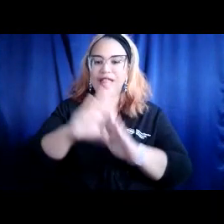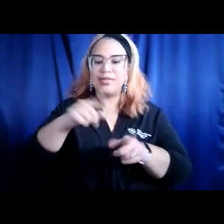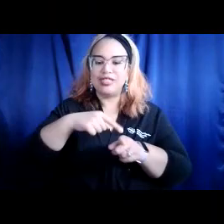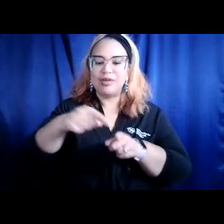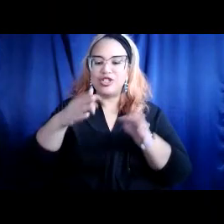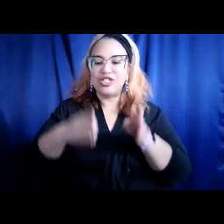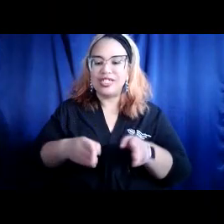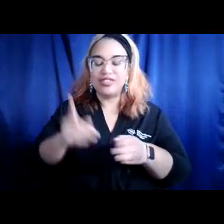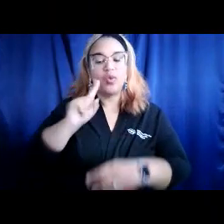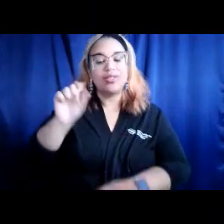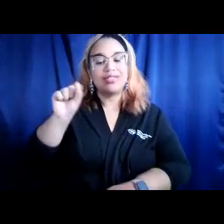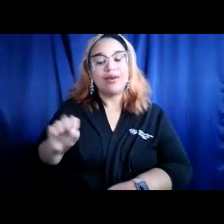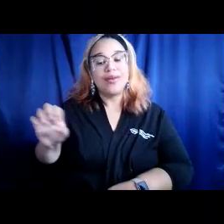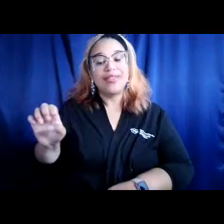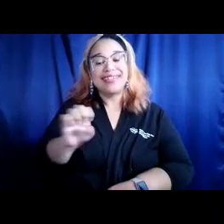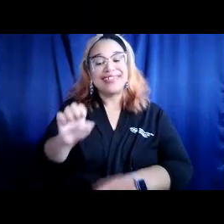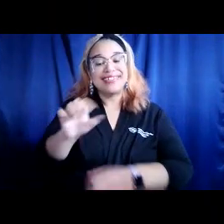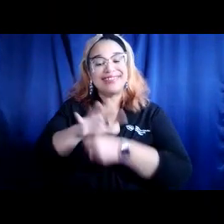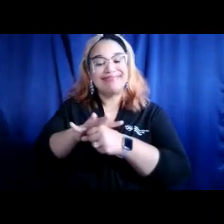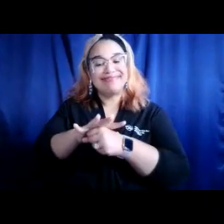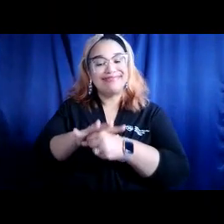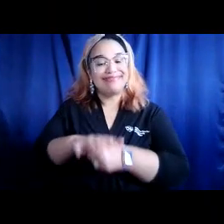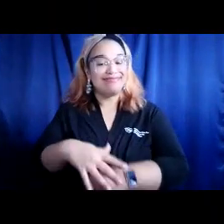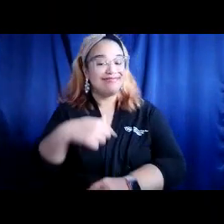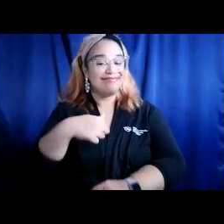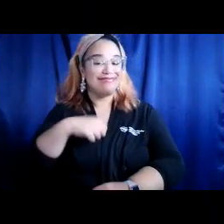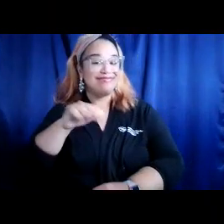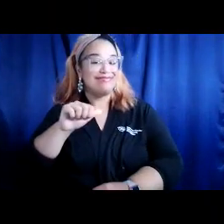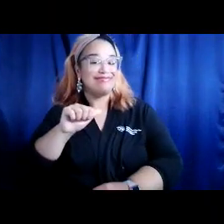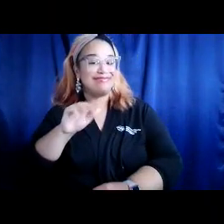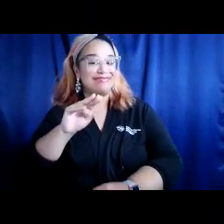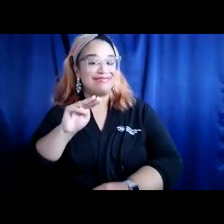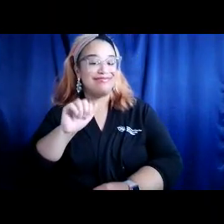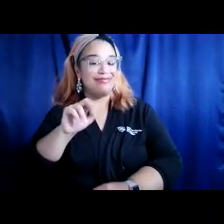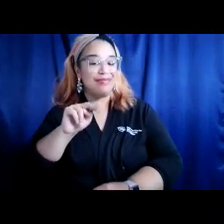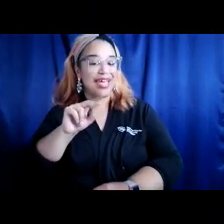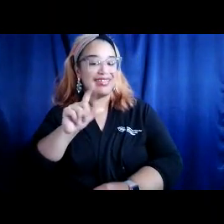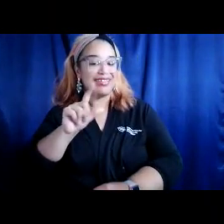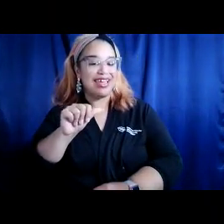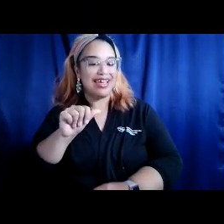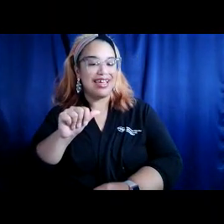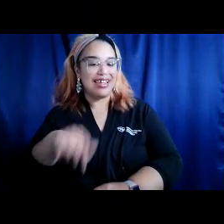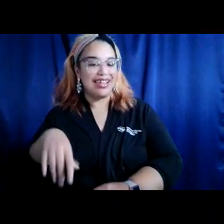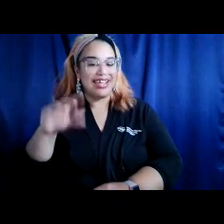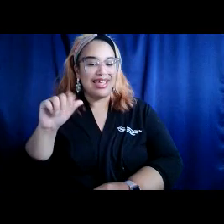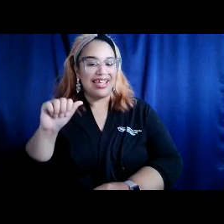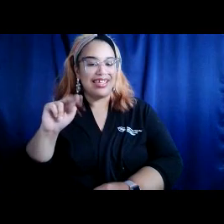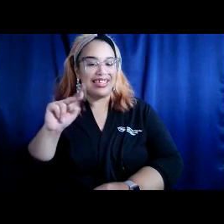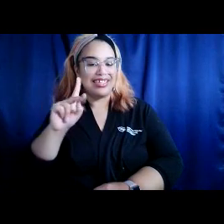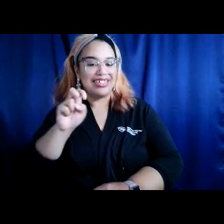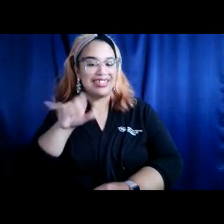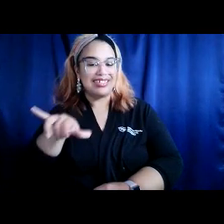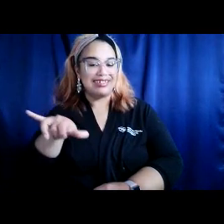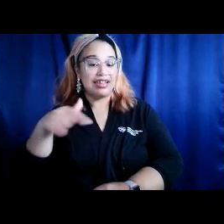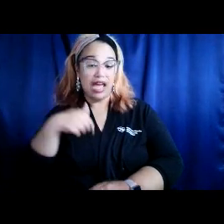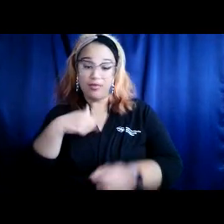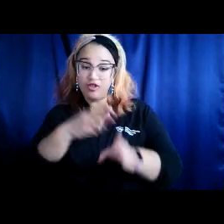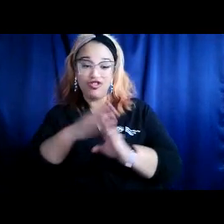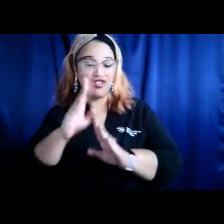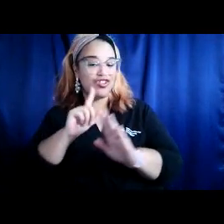Amanda Ankney, and I am also a career development specialist, and I serve in the Northwest region. We plan for accessibility from